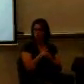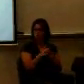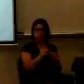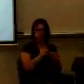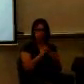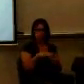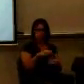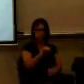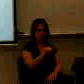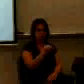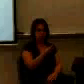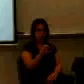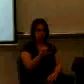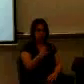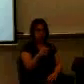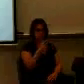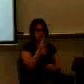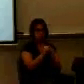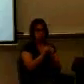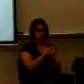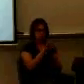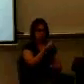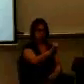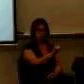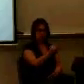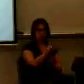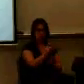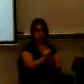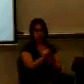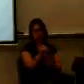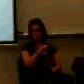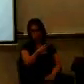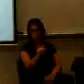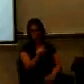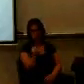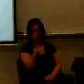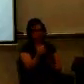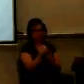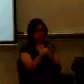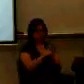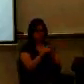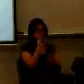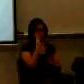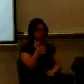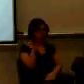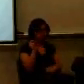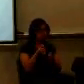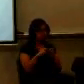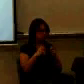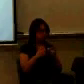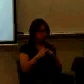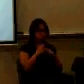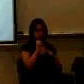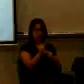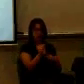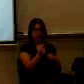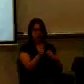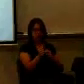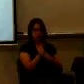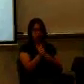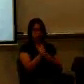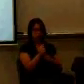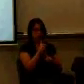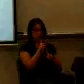story on ABC, and she talked to people in Florida, Kansas, Iowa. All the states are having these problems. And it's not, there's